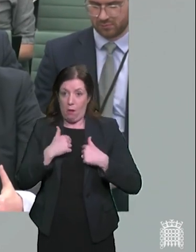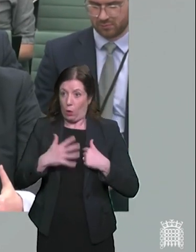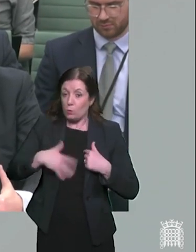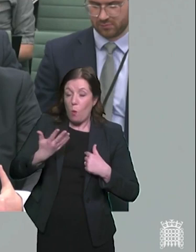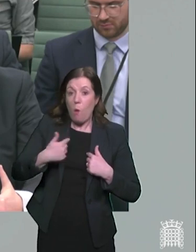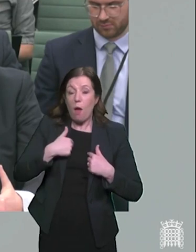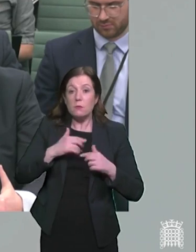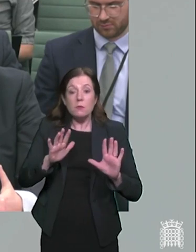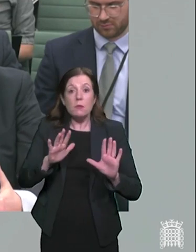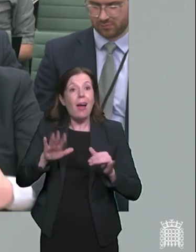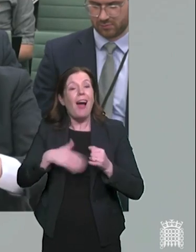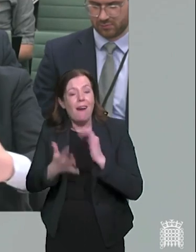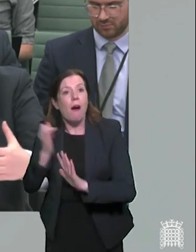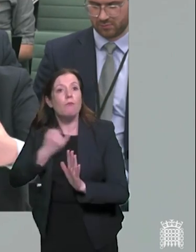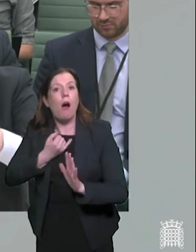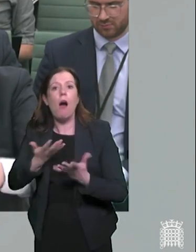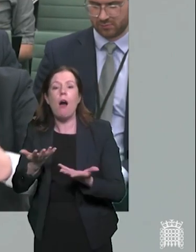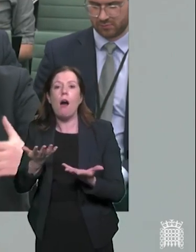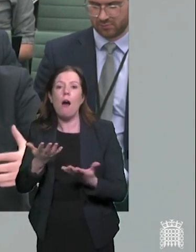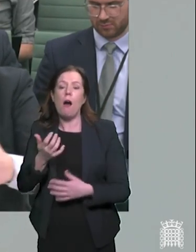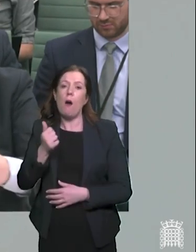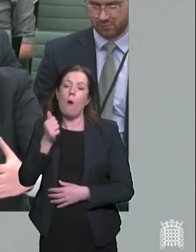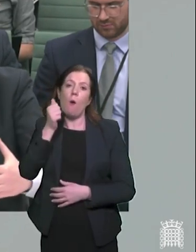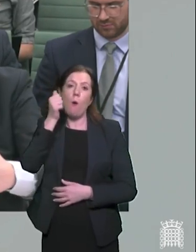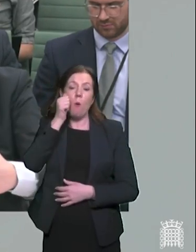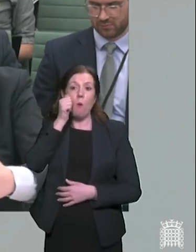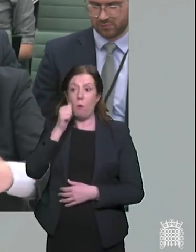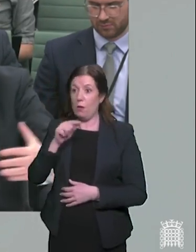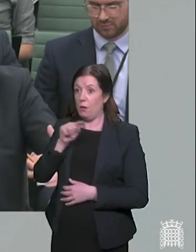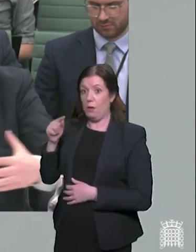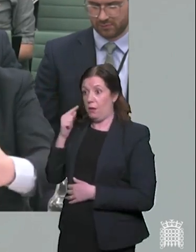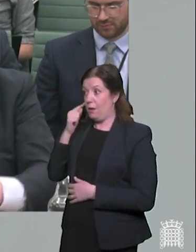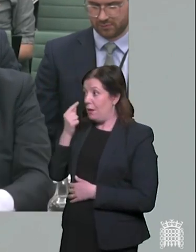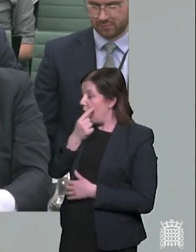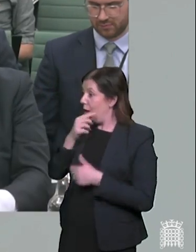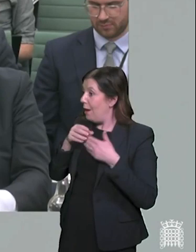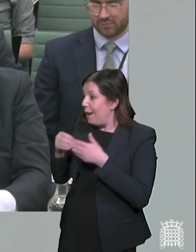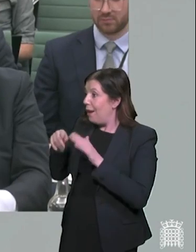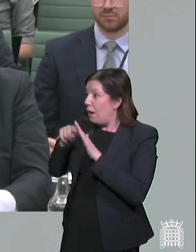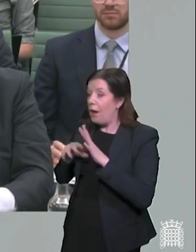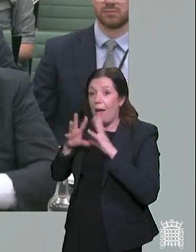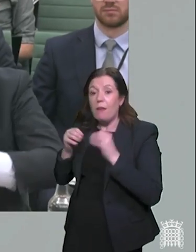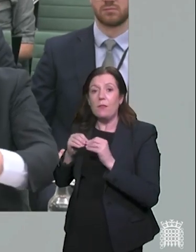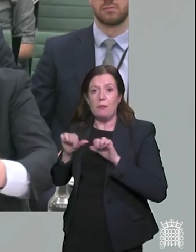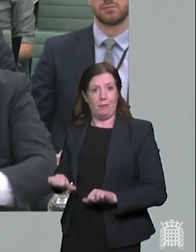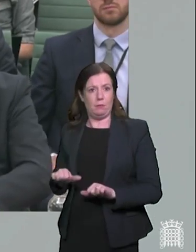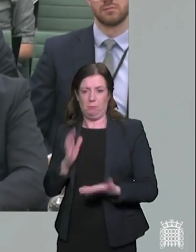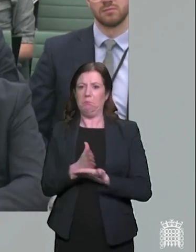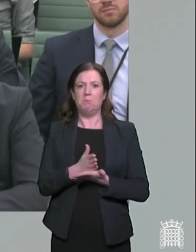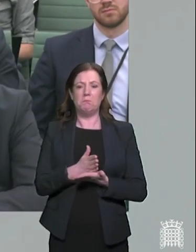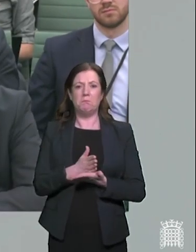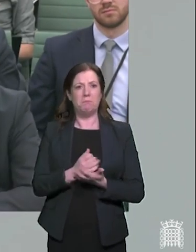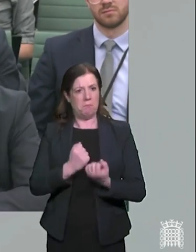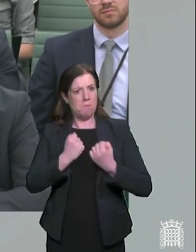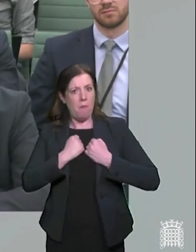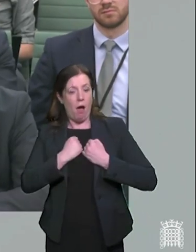to turn out not to be true, especially something as readily falsifiable as the guidance was followed completely. It was